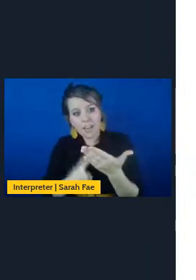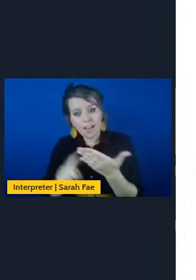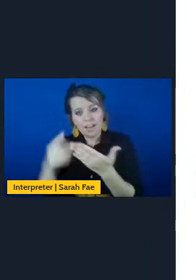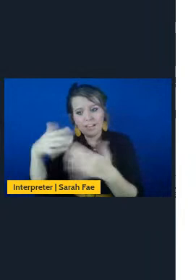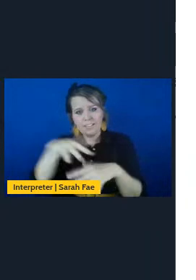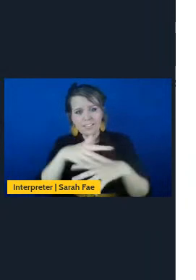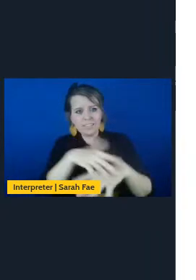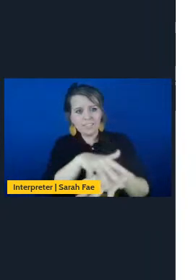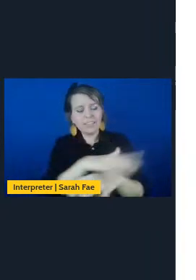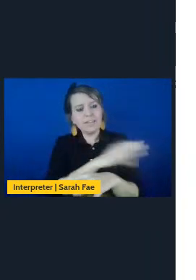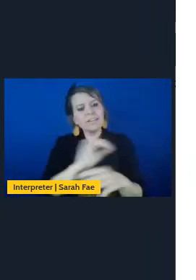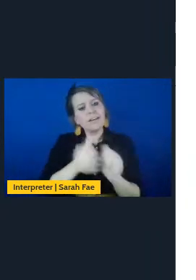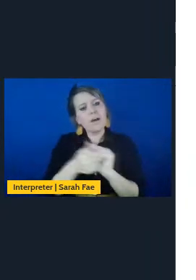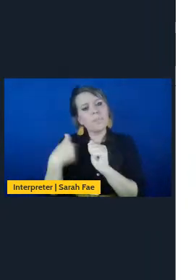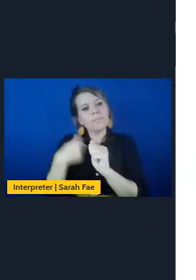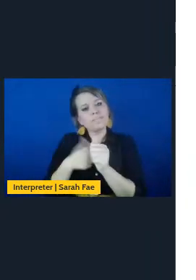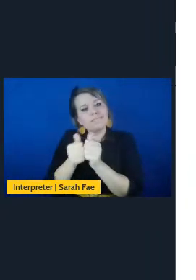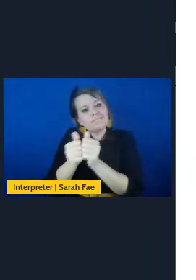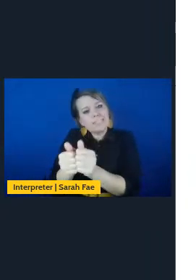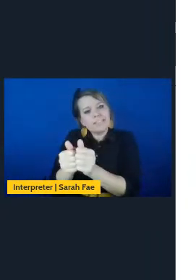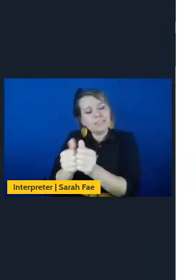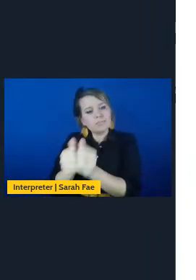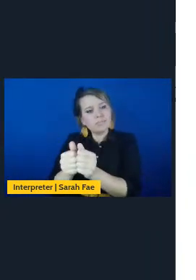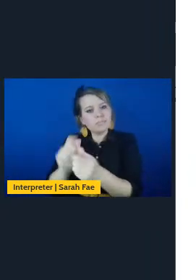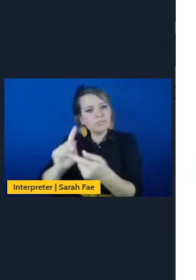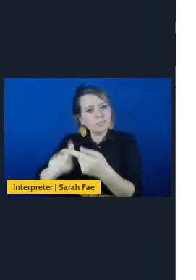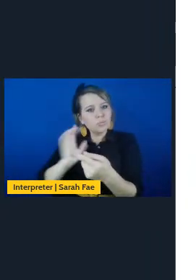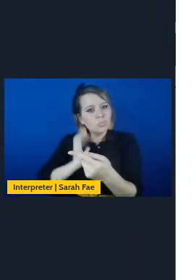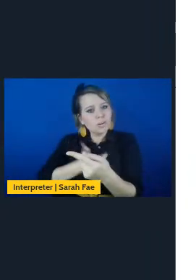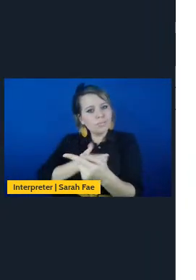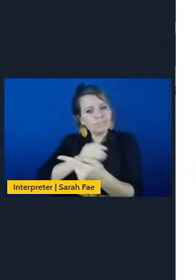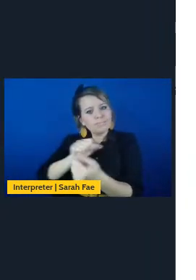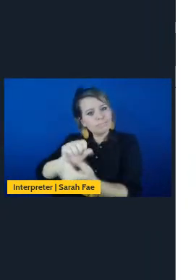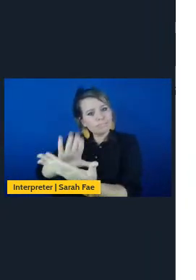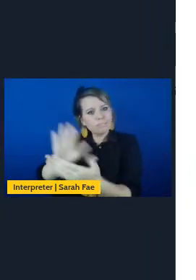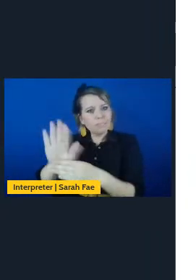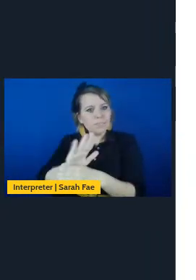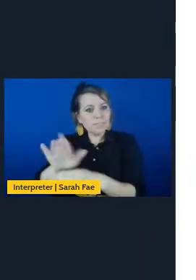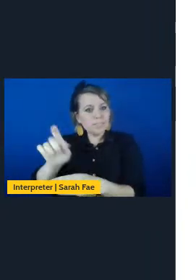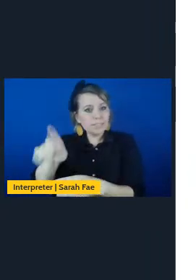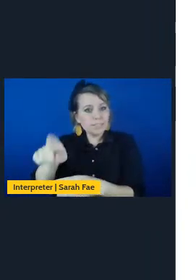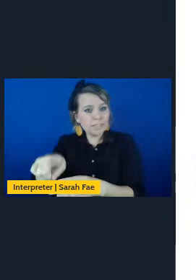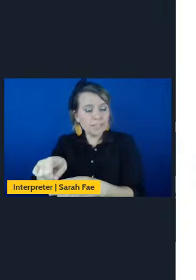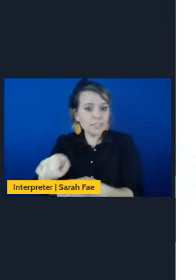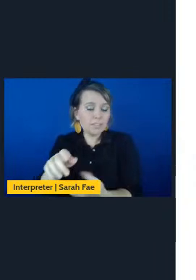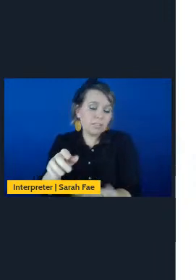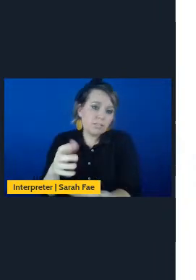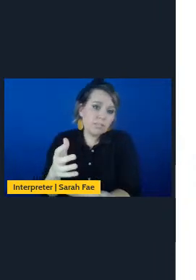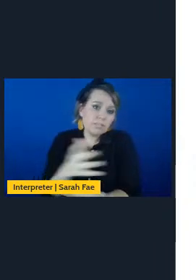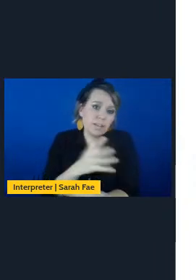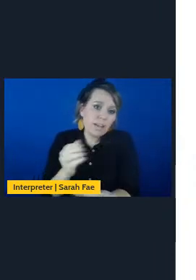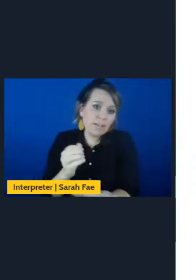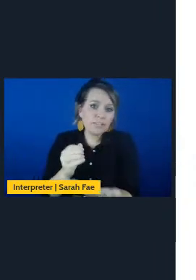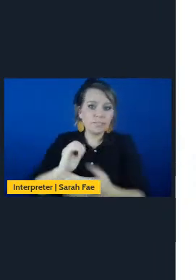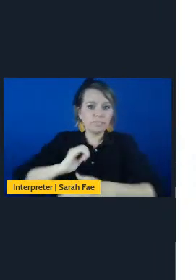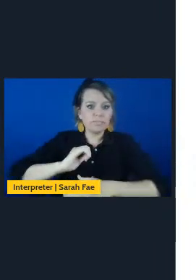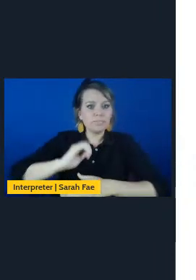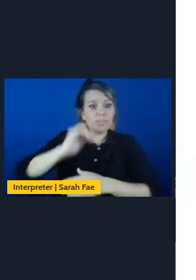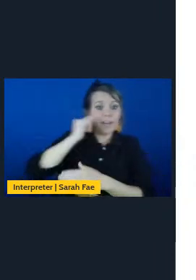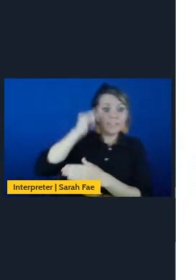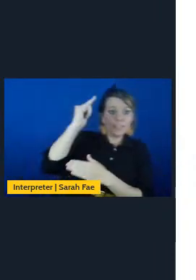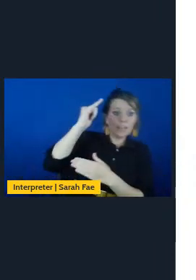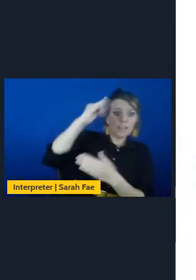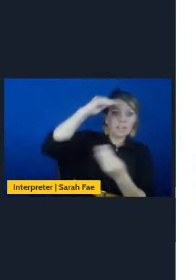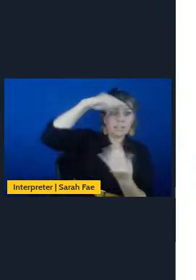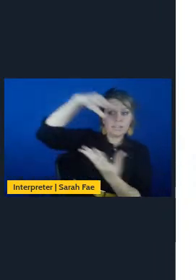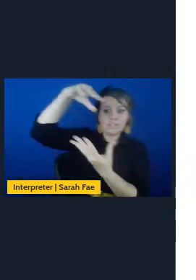and how they link together to address the business needs and essentially implementing this idea. And that's